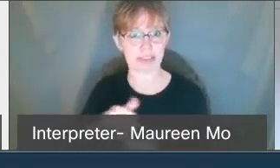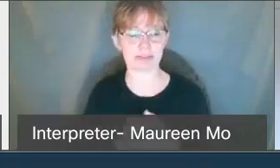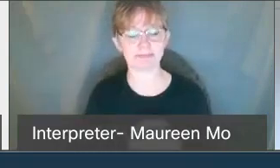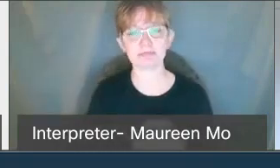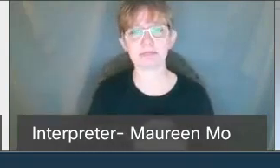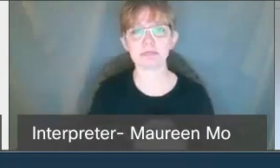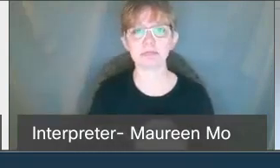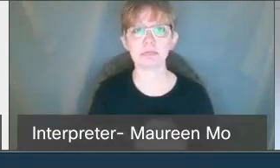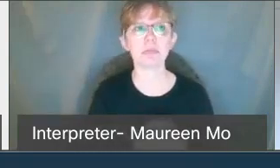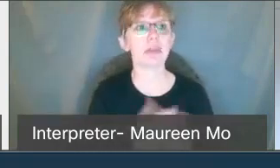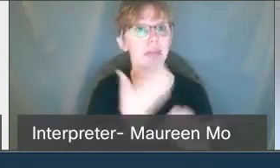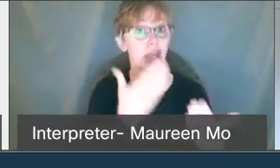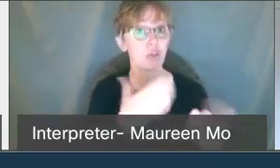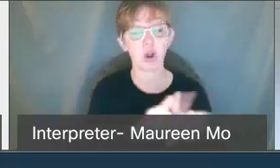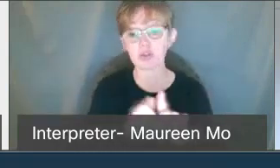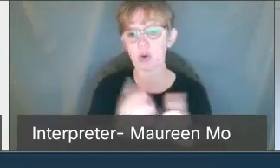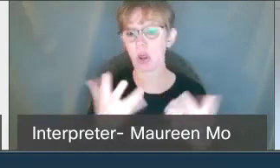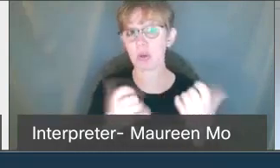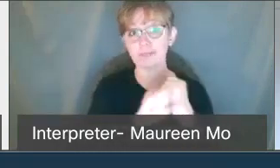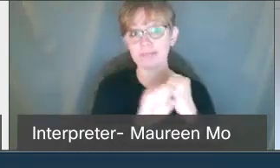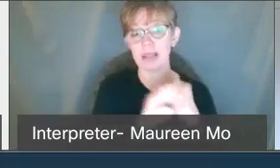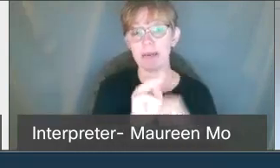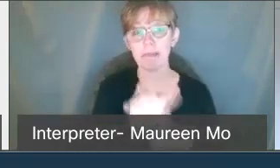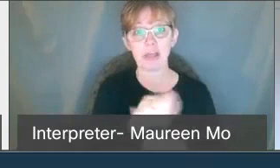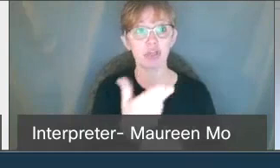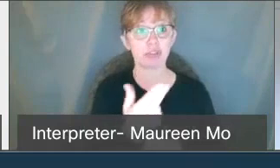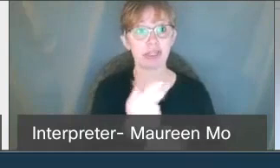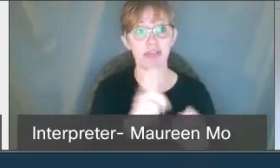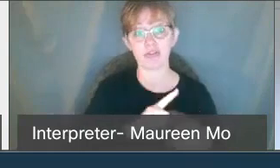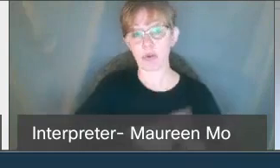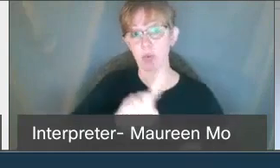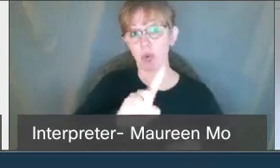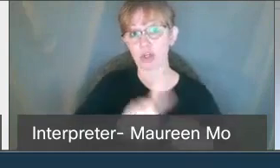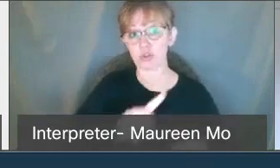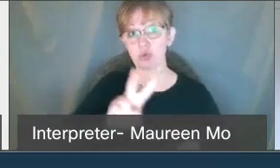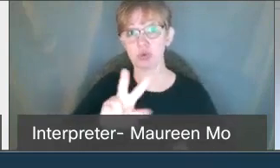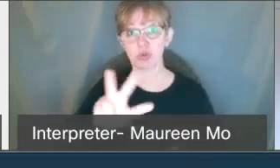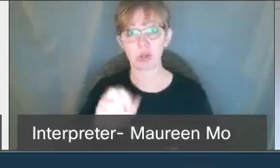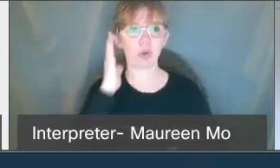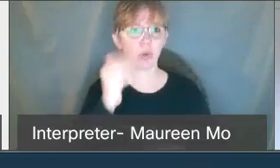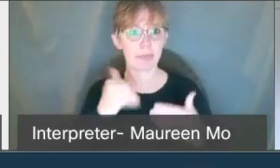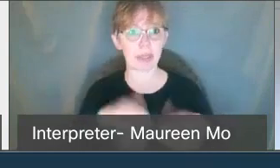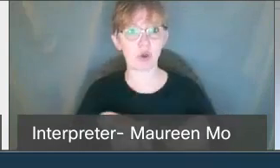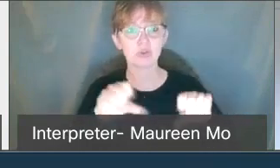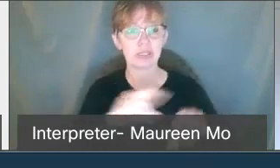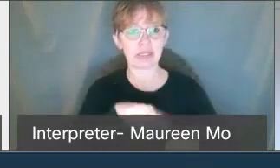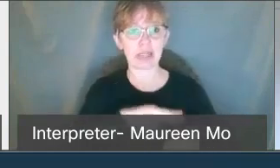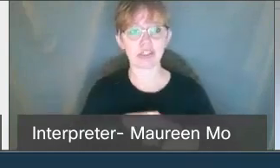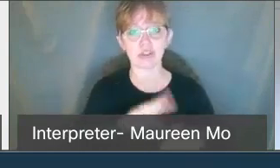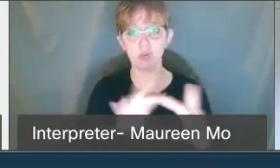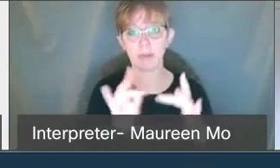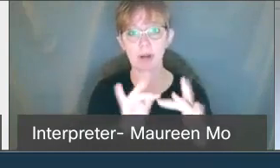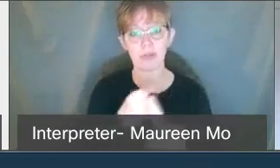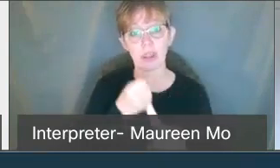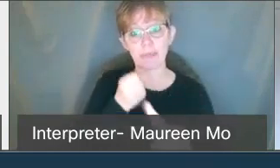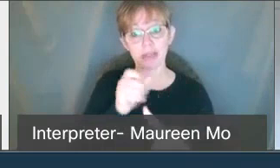in a plug that on May 13th from 1 to 2:30, the Gaines Center will be hosting a national webinar on the impact of COVID